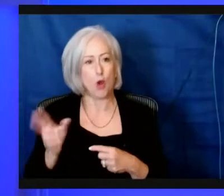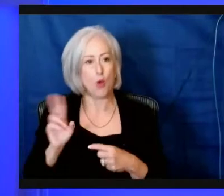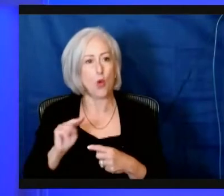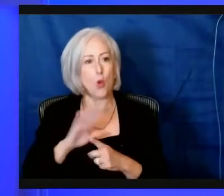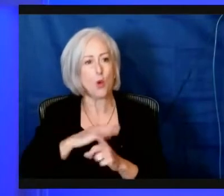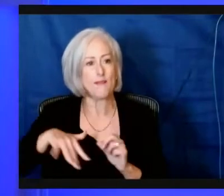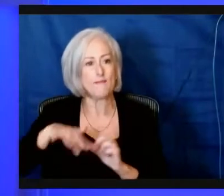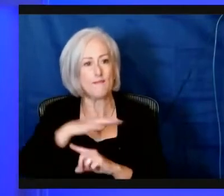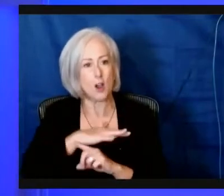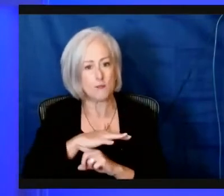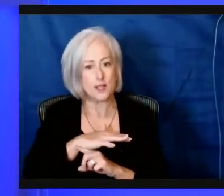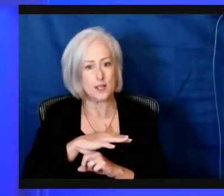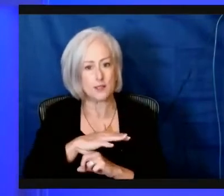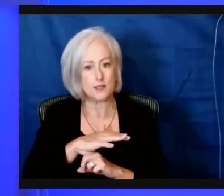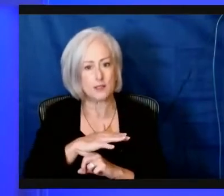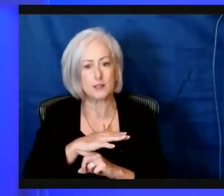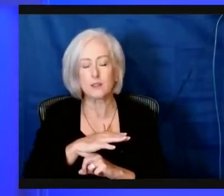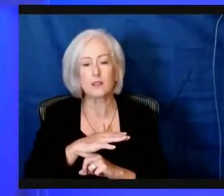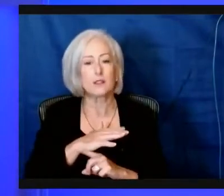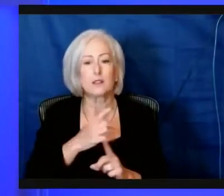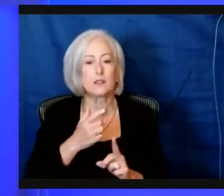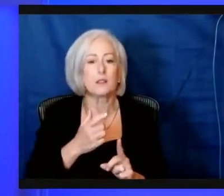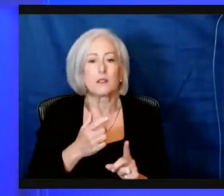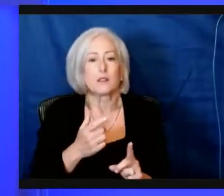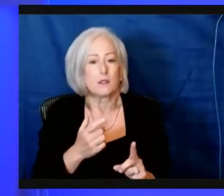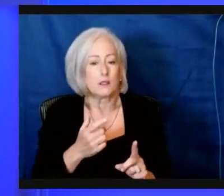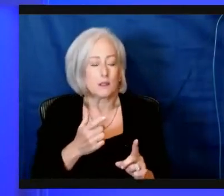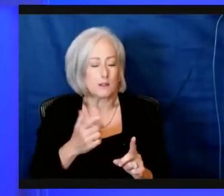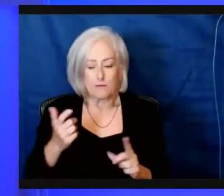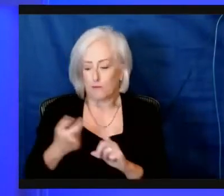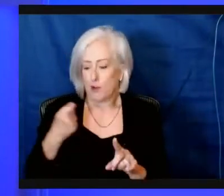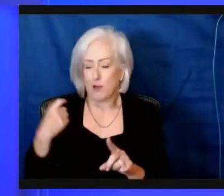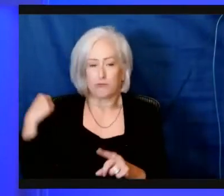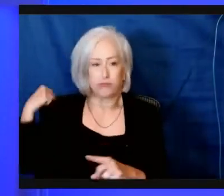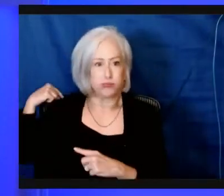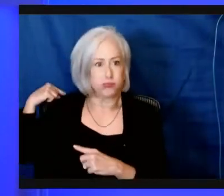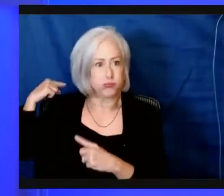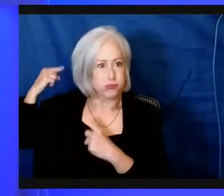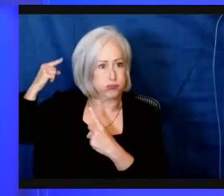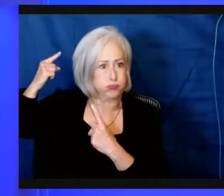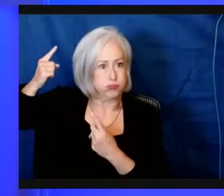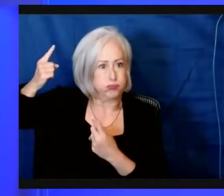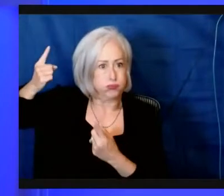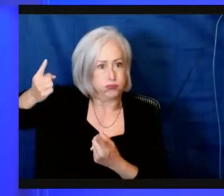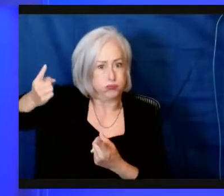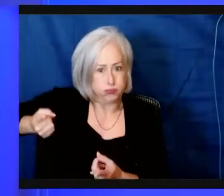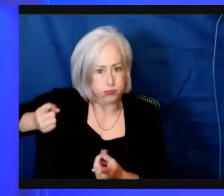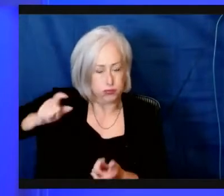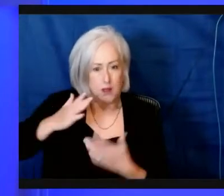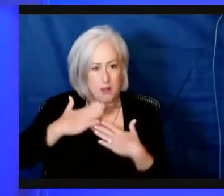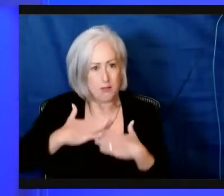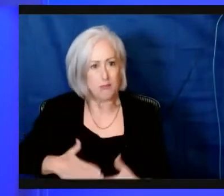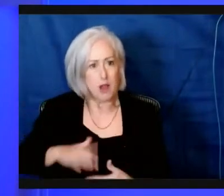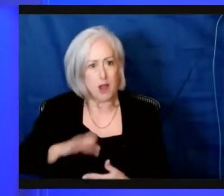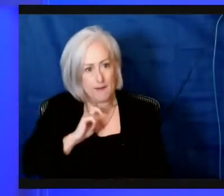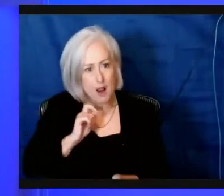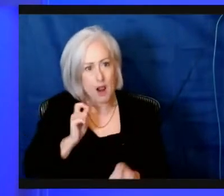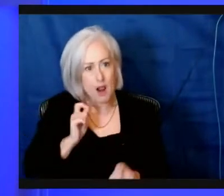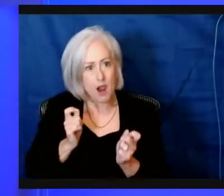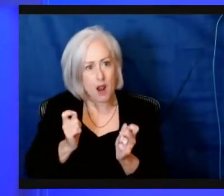evolved from millennia to be present on Earth under this